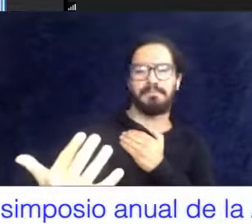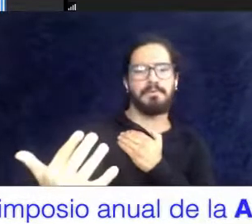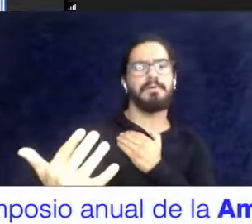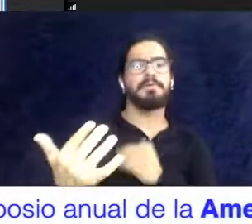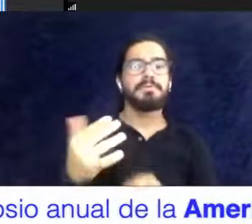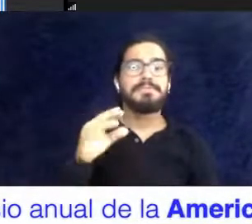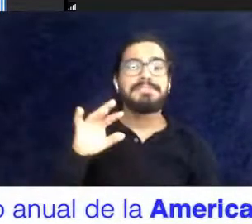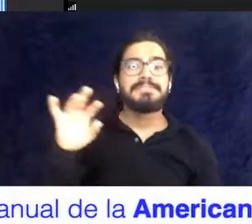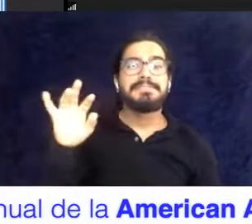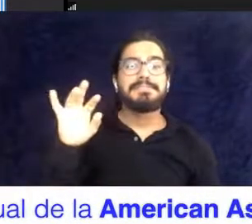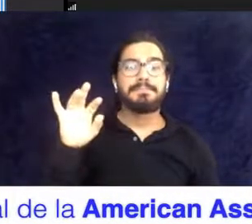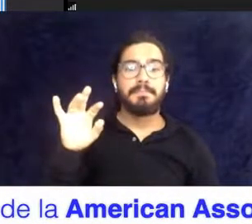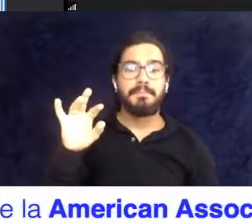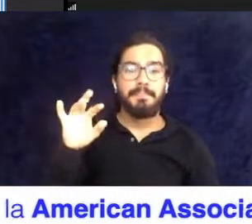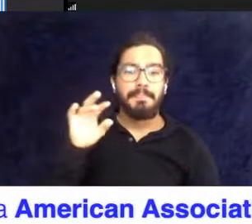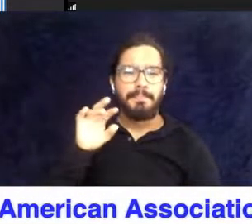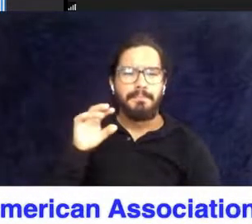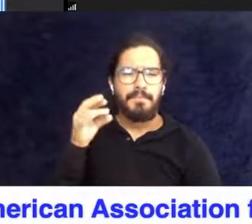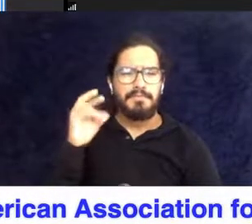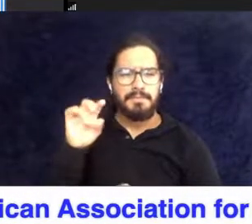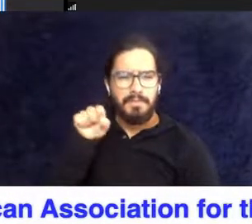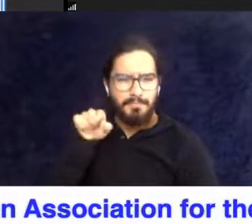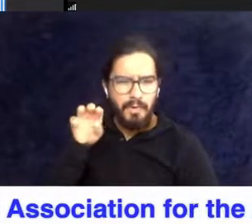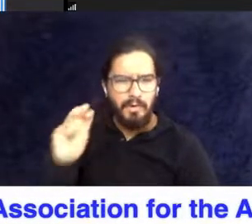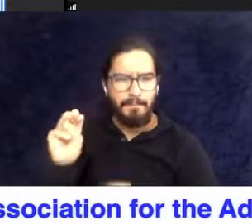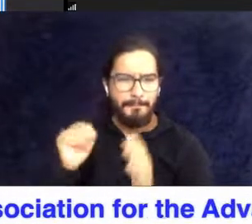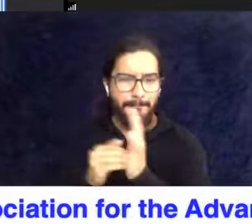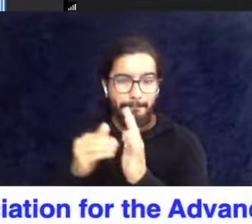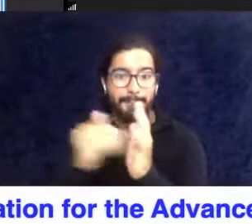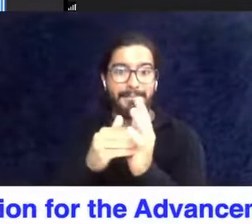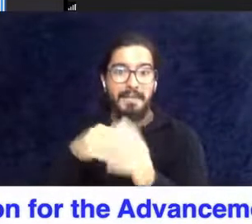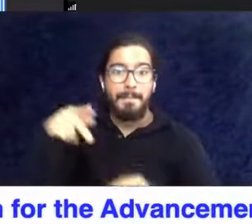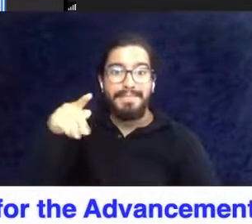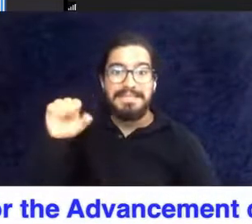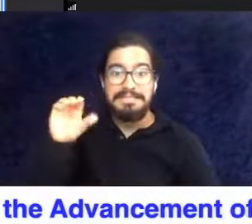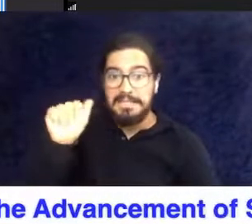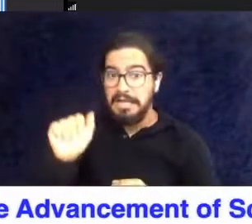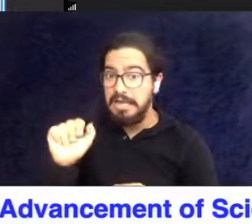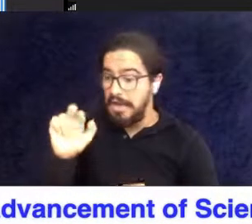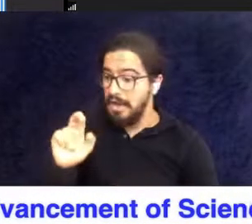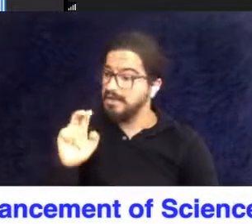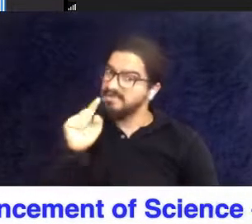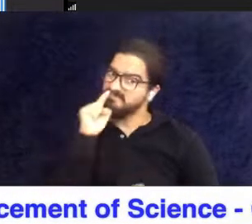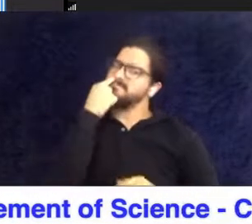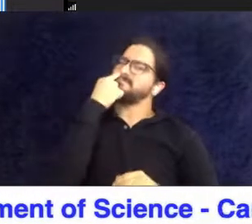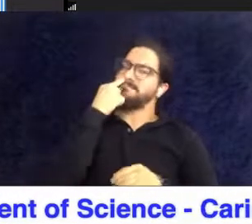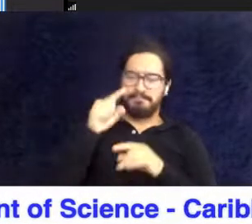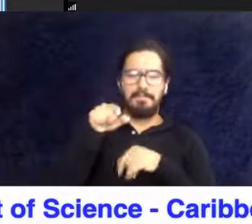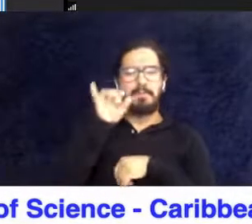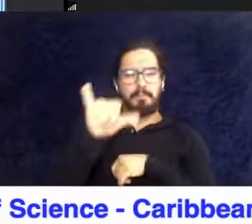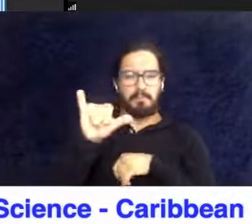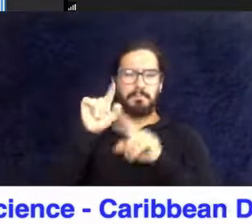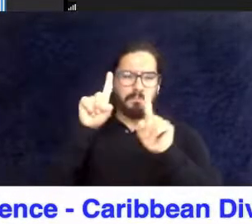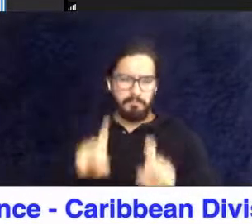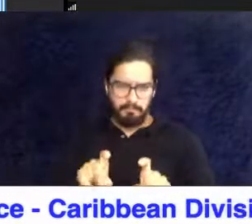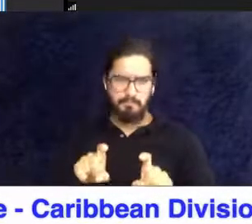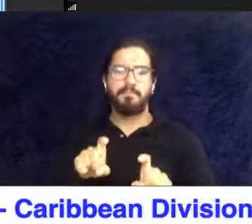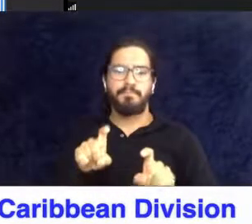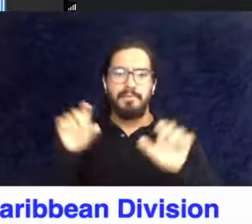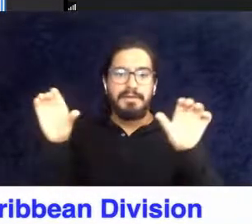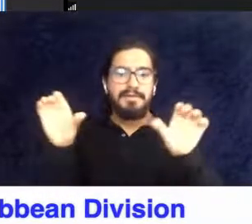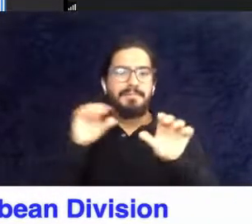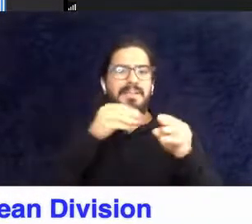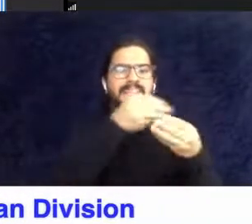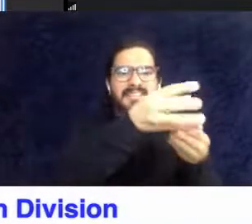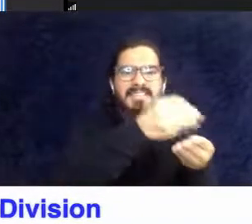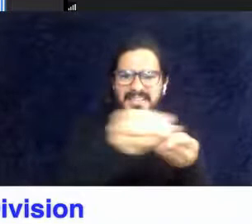million PCR tests that have been sent to countries. And there are 32 of the 35 countries which